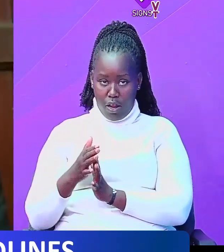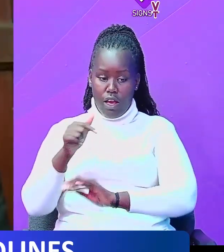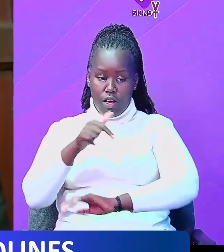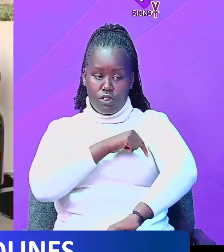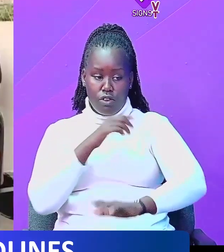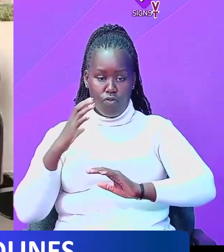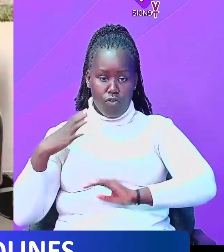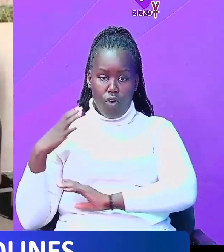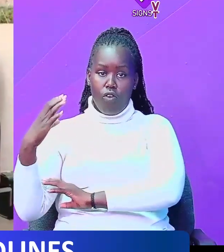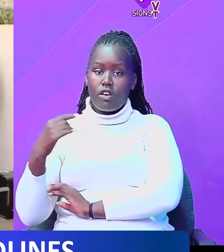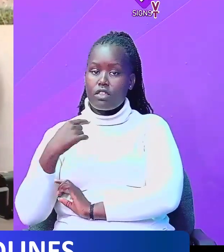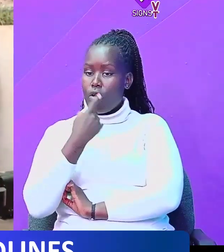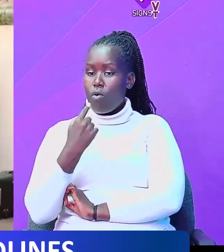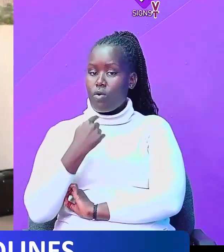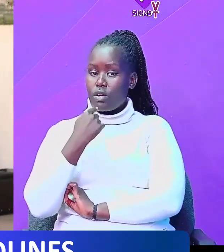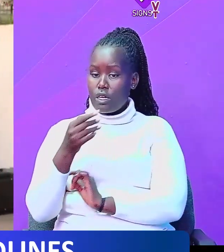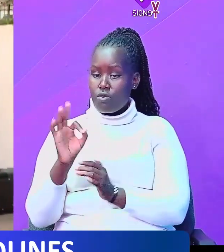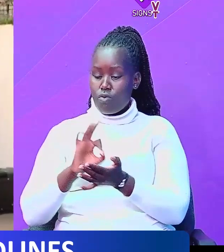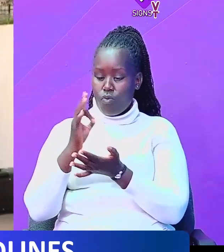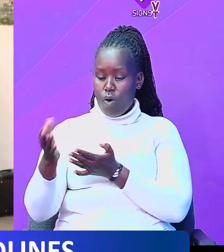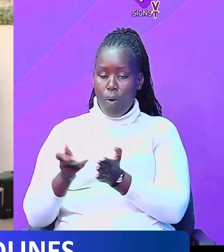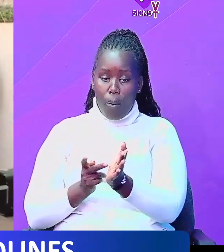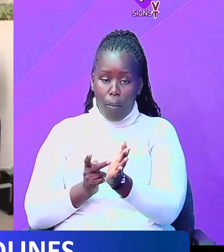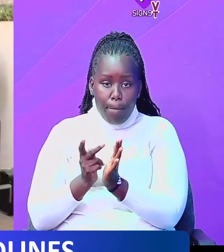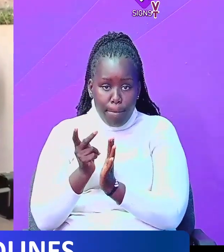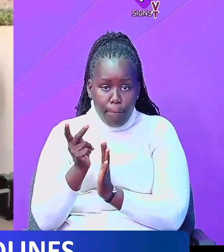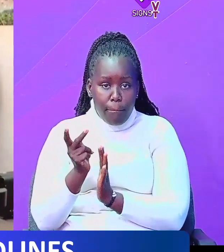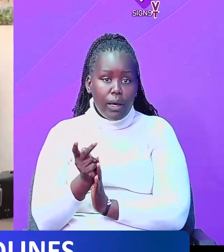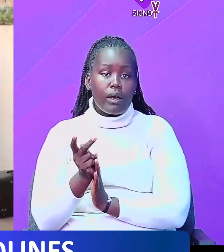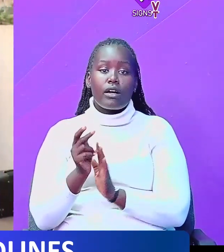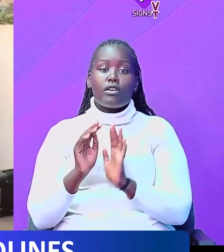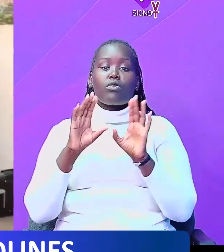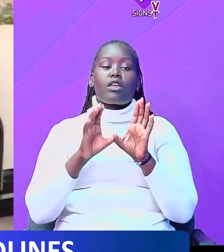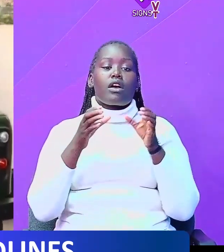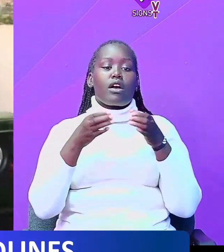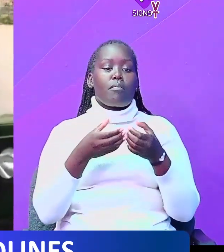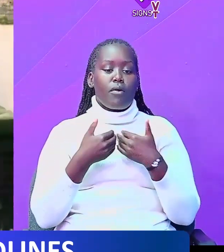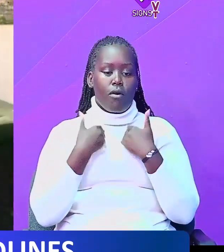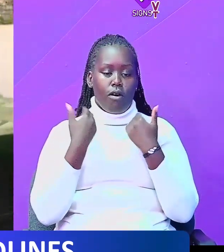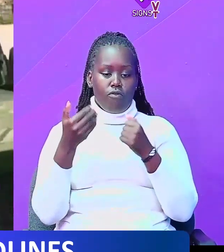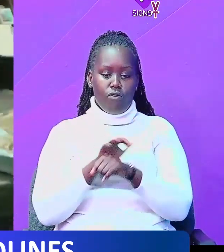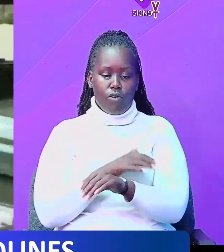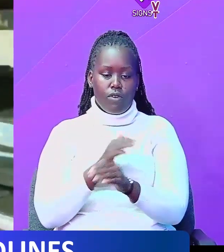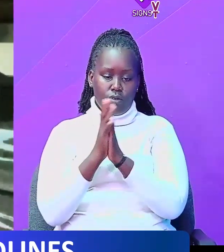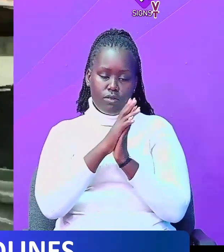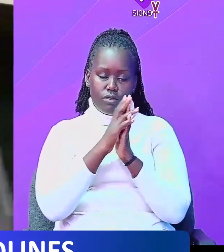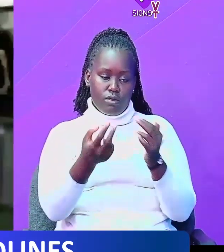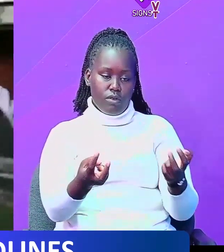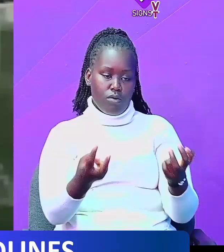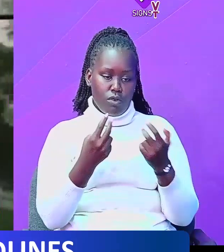who was said to have facilitated payments to the company. Here are the full details from the